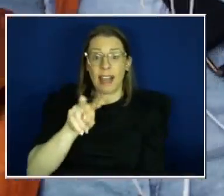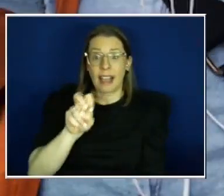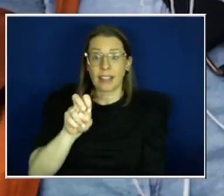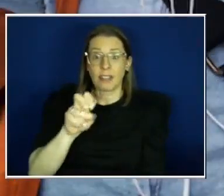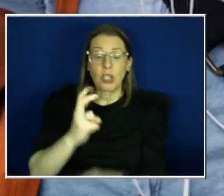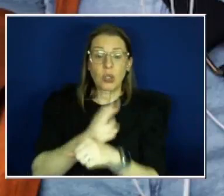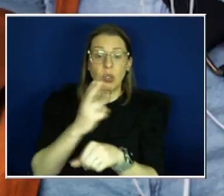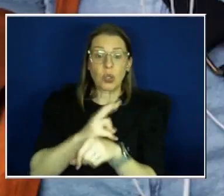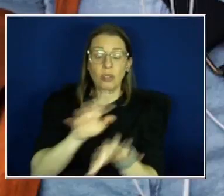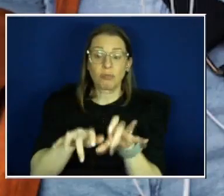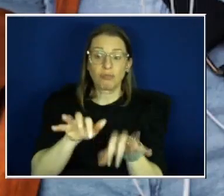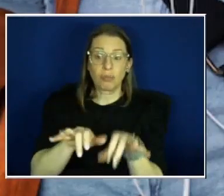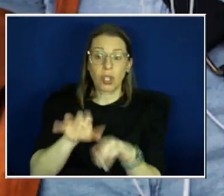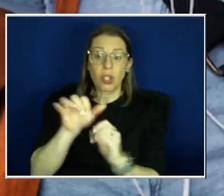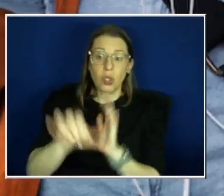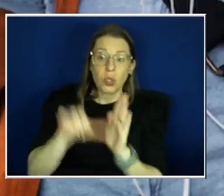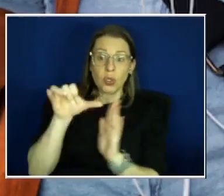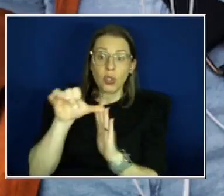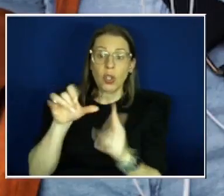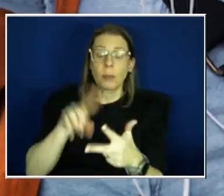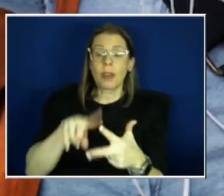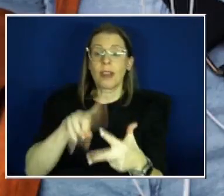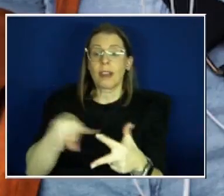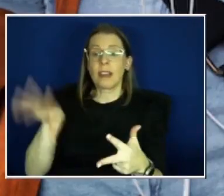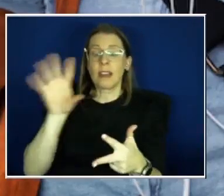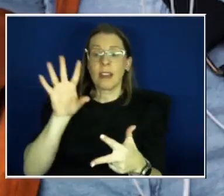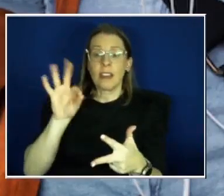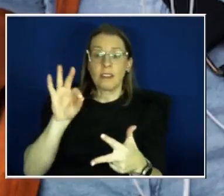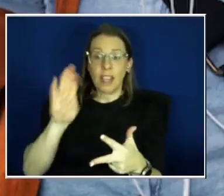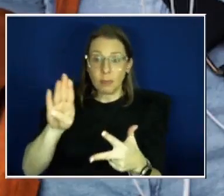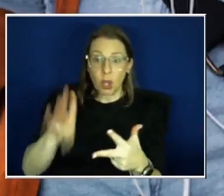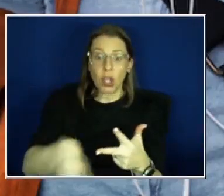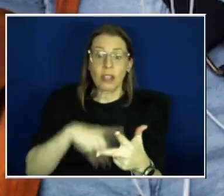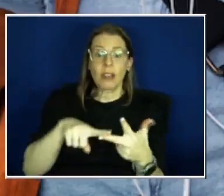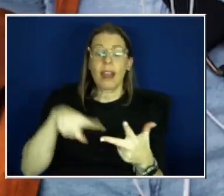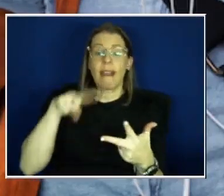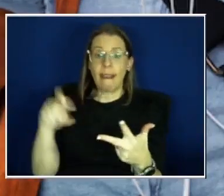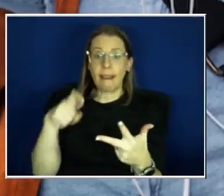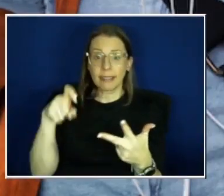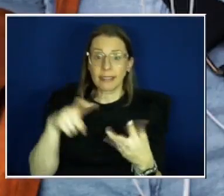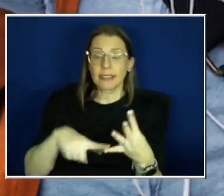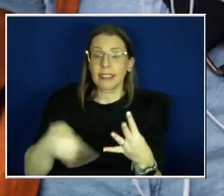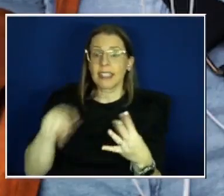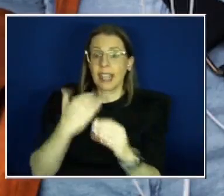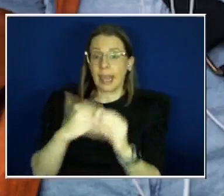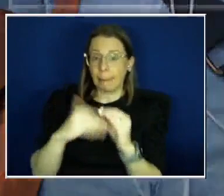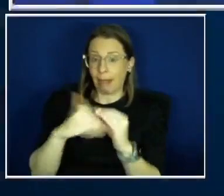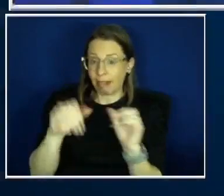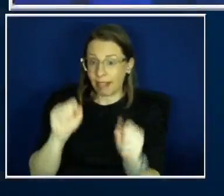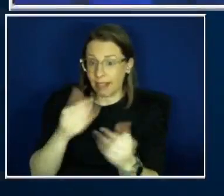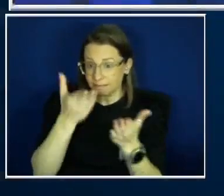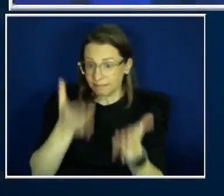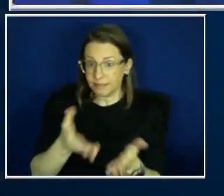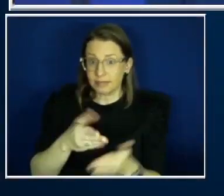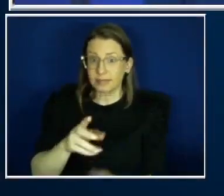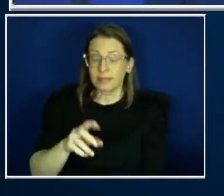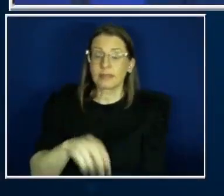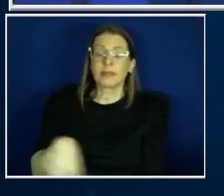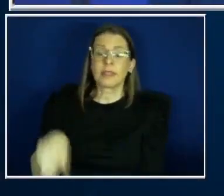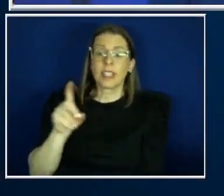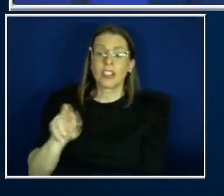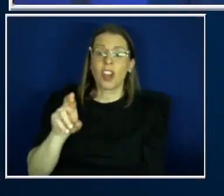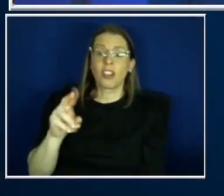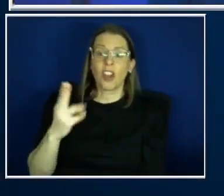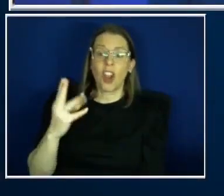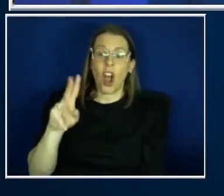or Facebook. We're on the X platform. You can email the Medical News Network. Information is right there on your screen. Let's check in with Dr. Dana Hackinson,